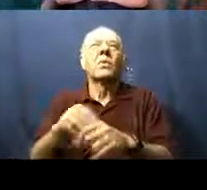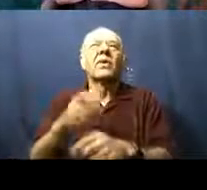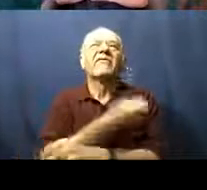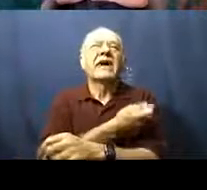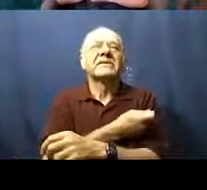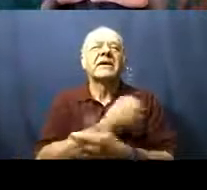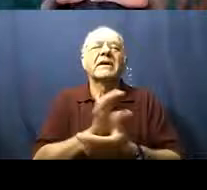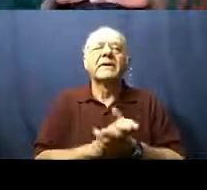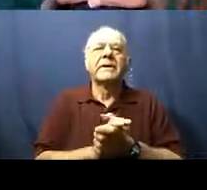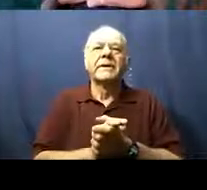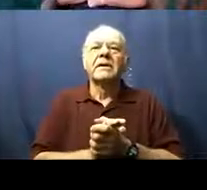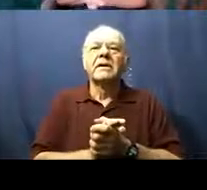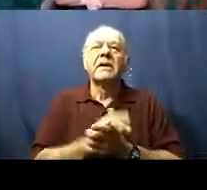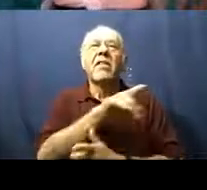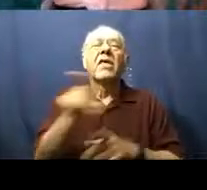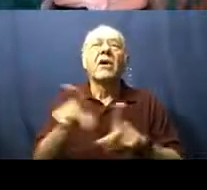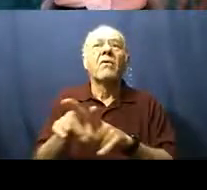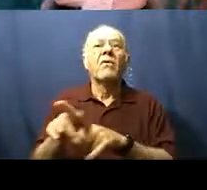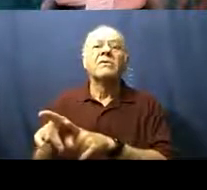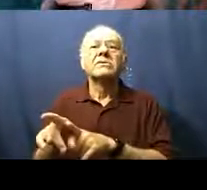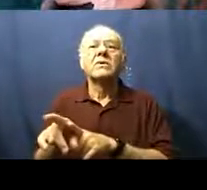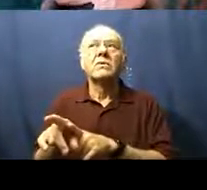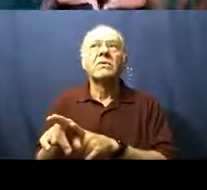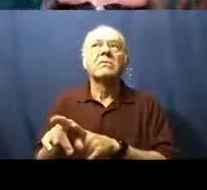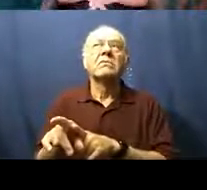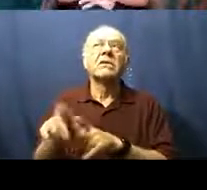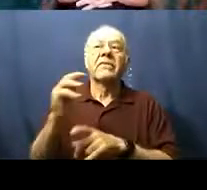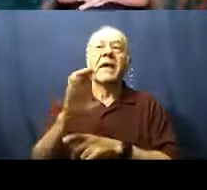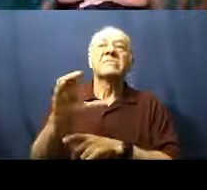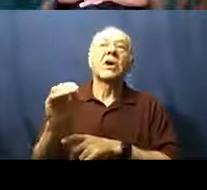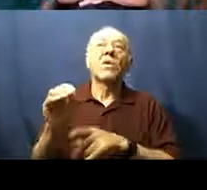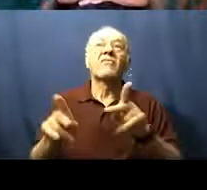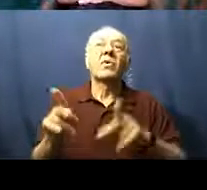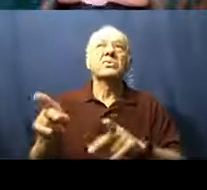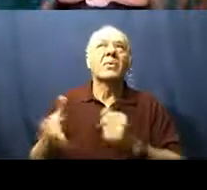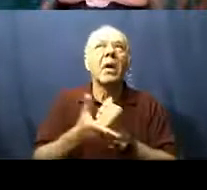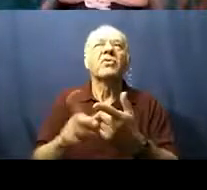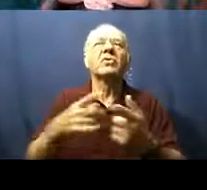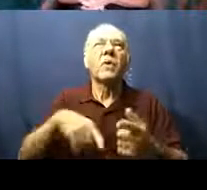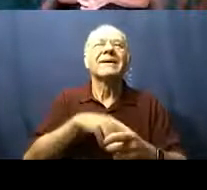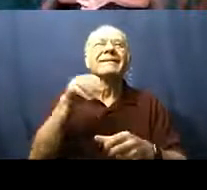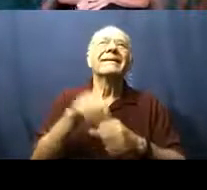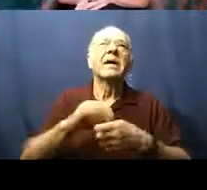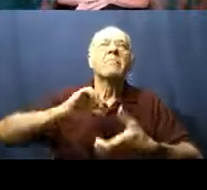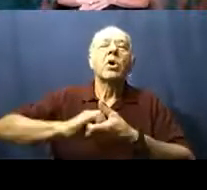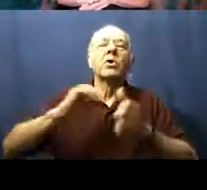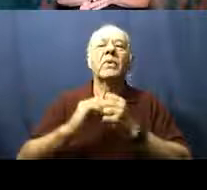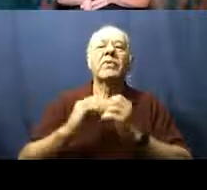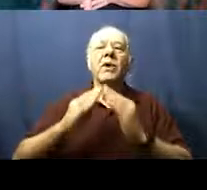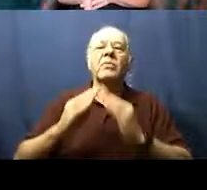vaccination. They also, managed care folks were very helpful to us in partnering with